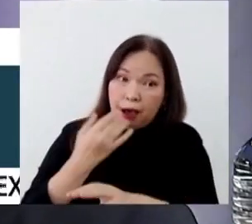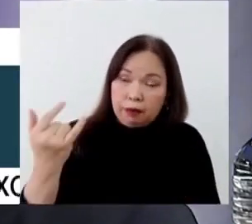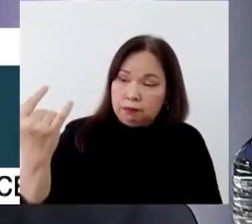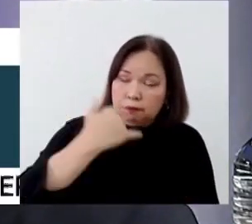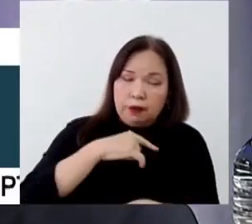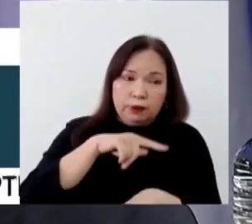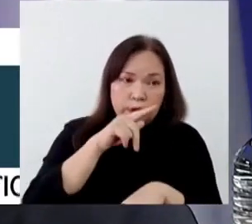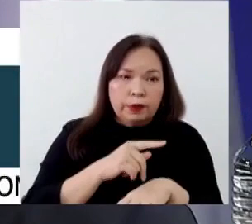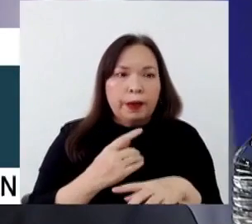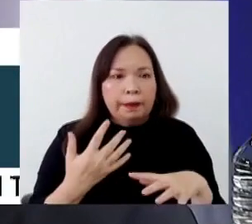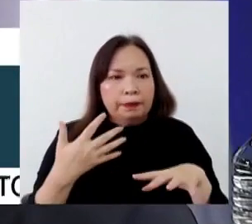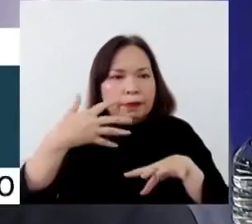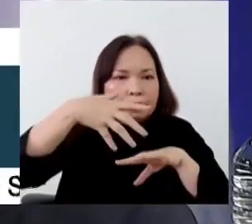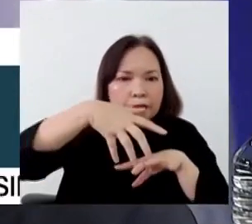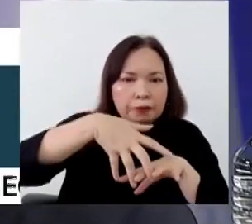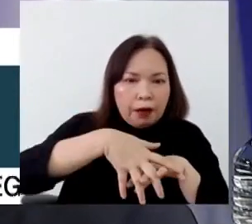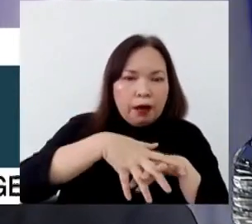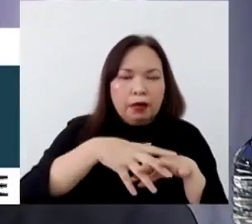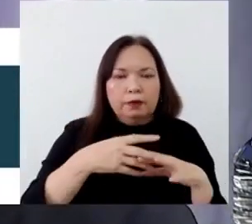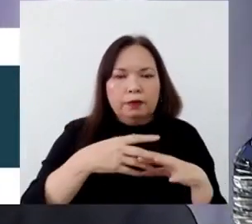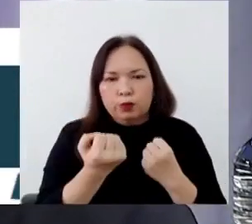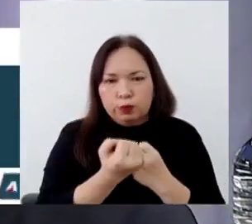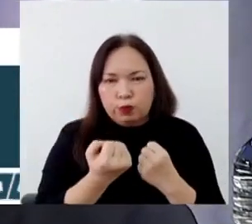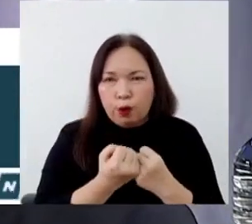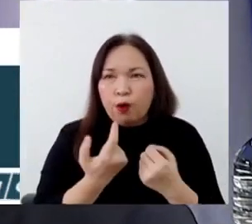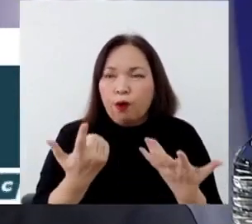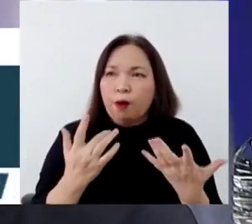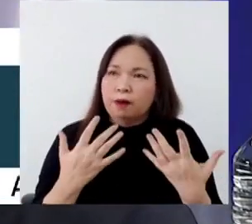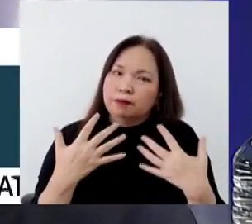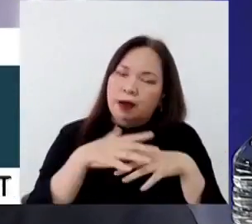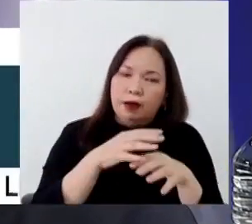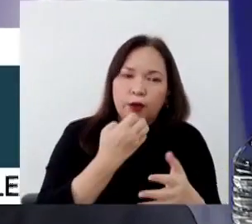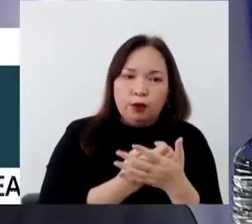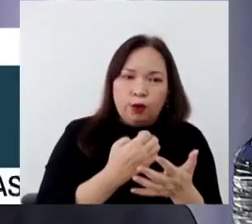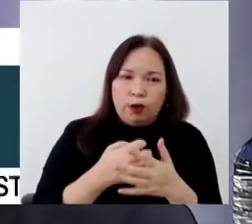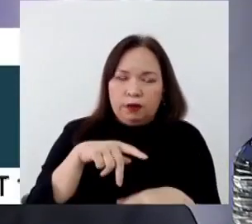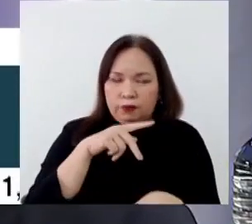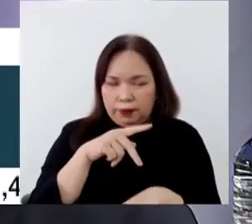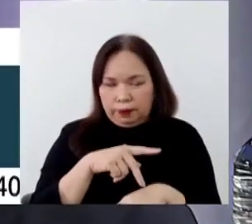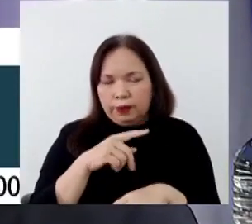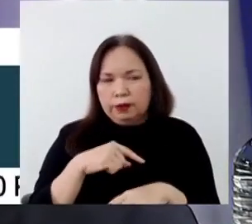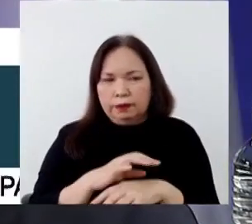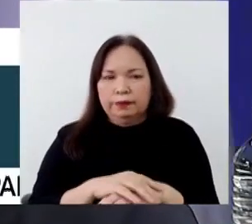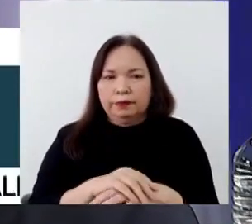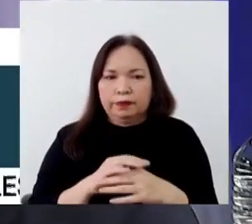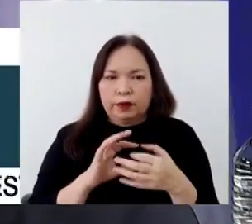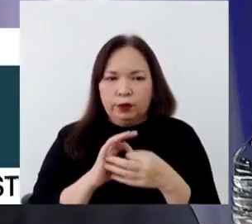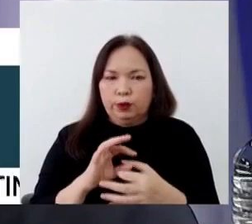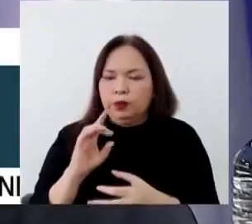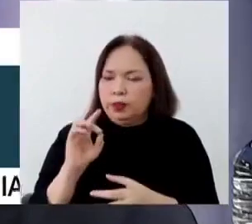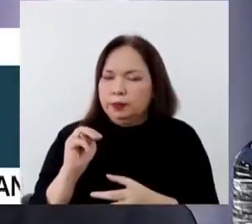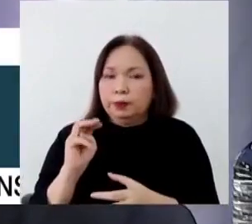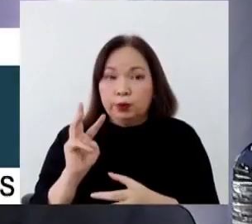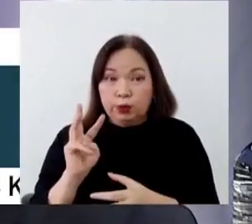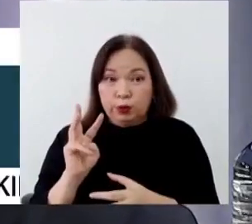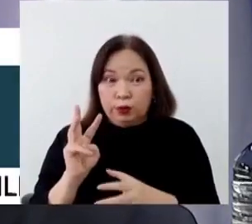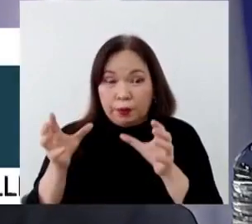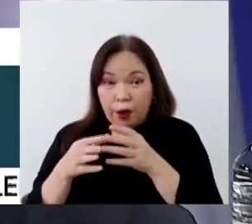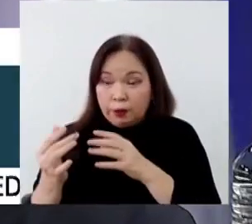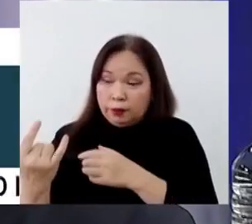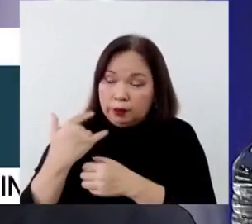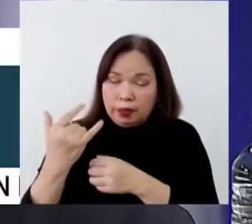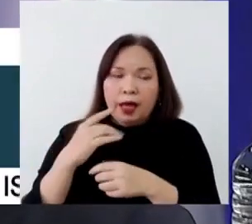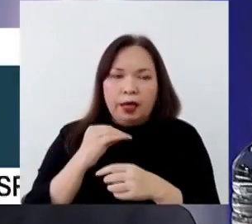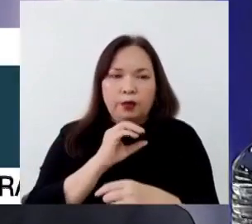other assistance packages provided by the DMW and OWA. Now, there are reports that we